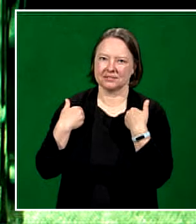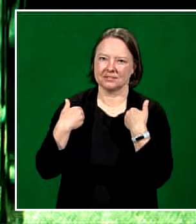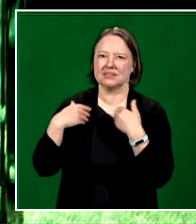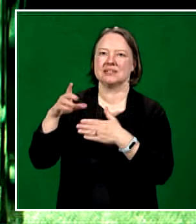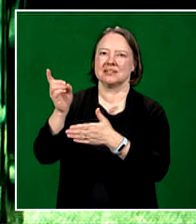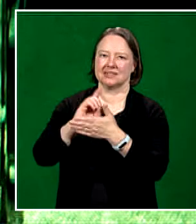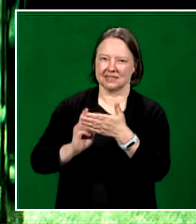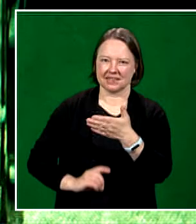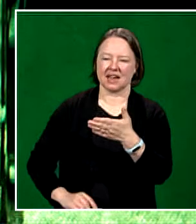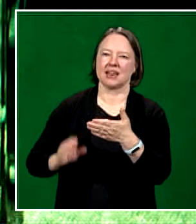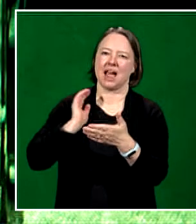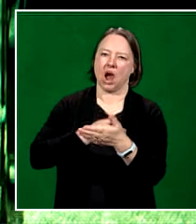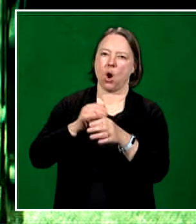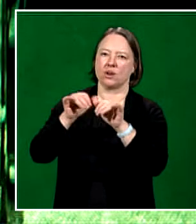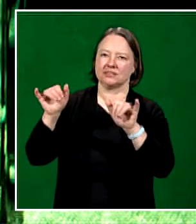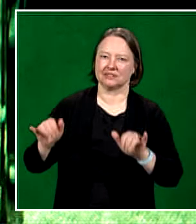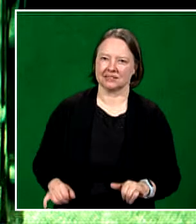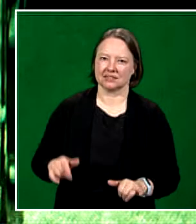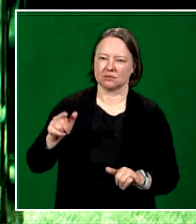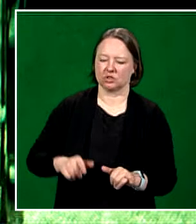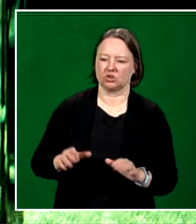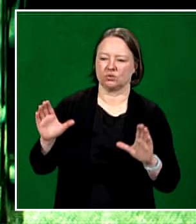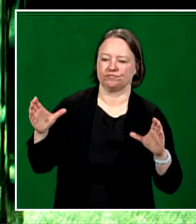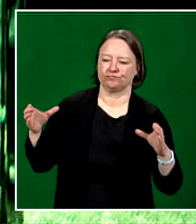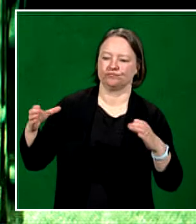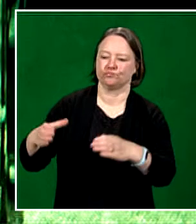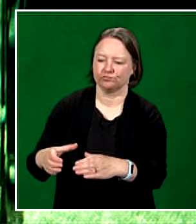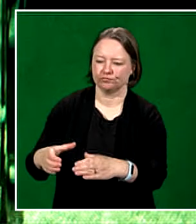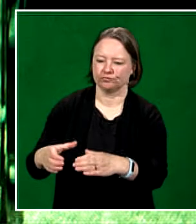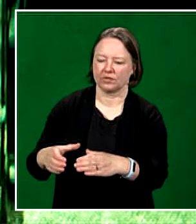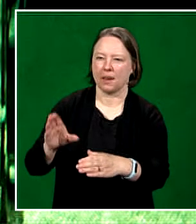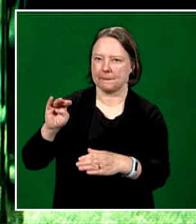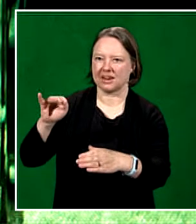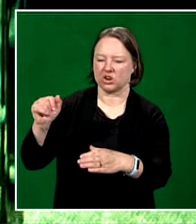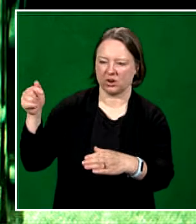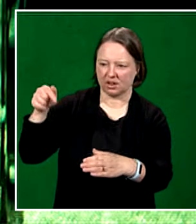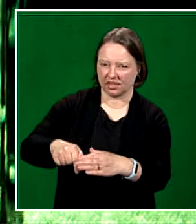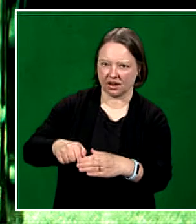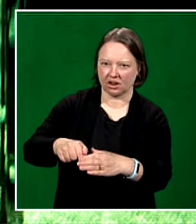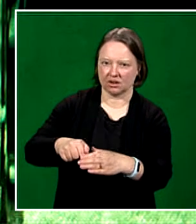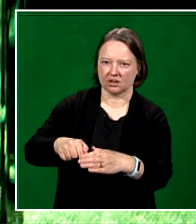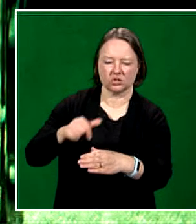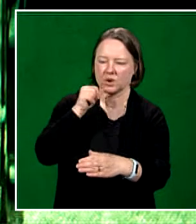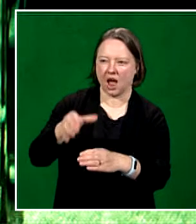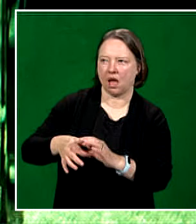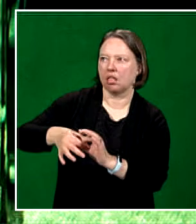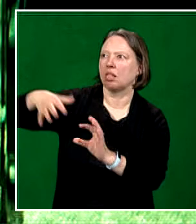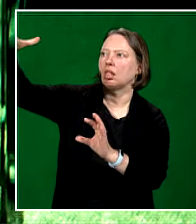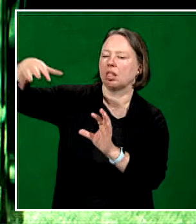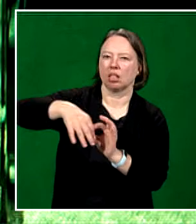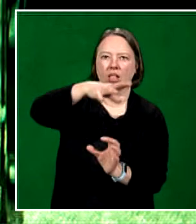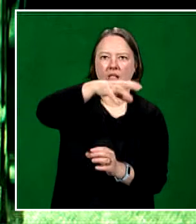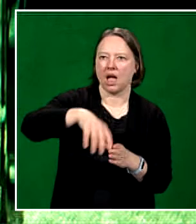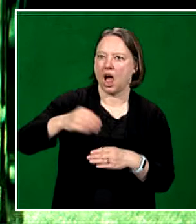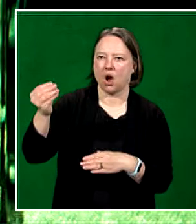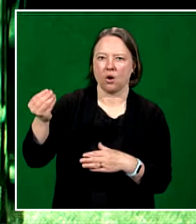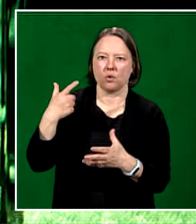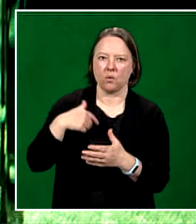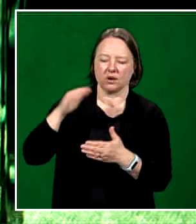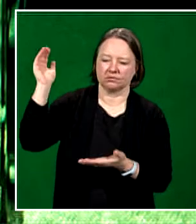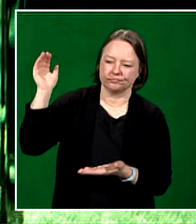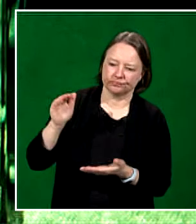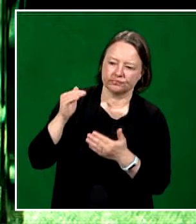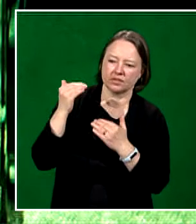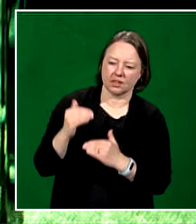designed our system to contain the bacteria so that we won't release it into the wild just to mitigate any possible